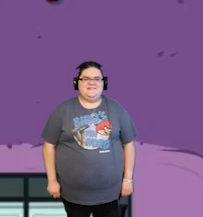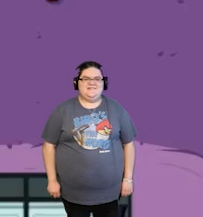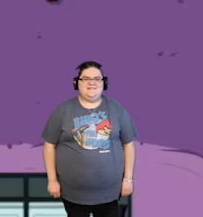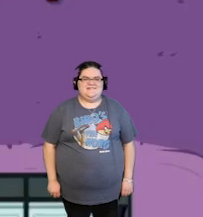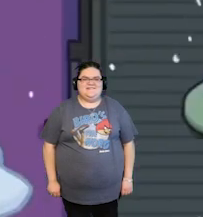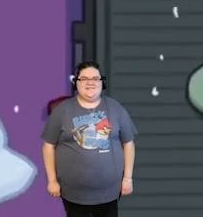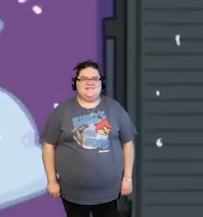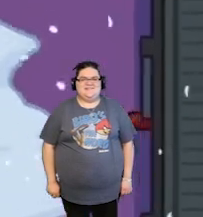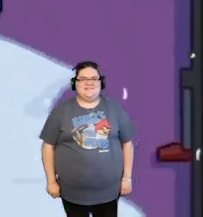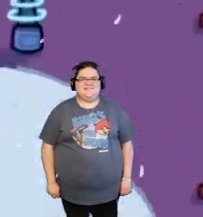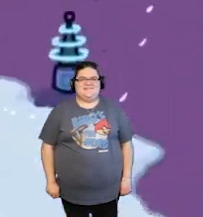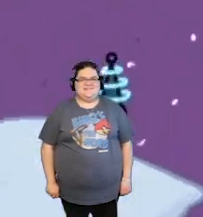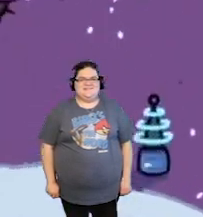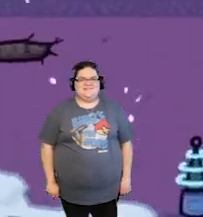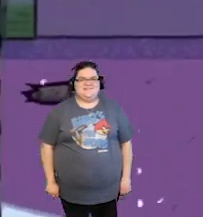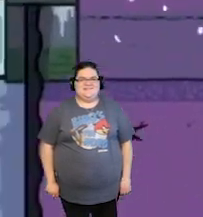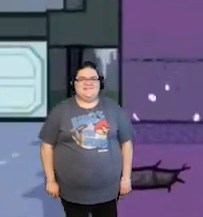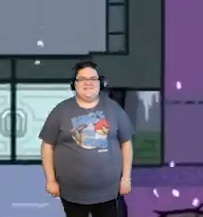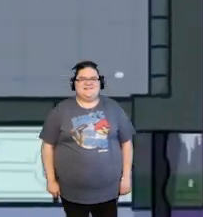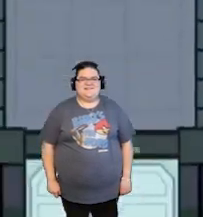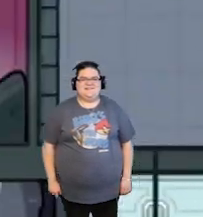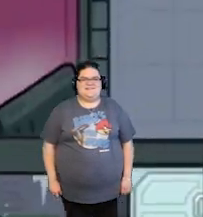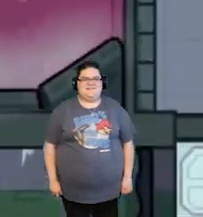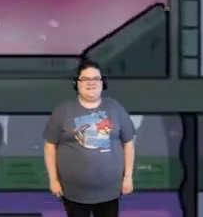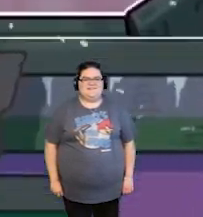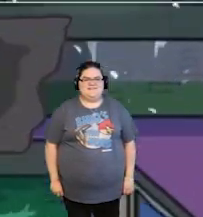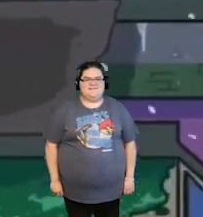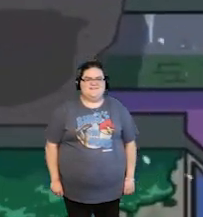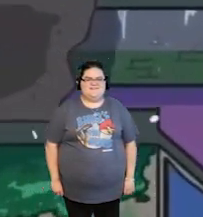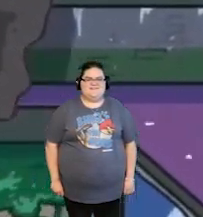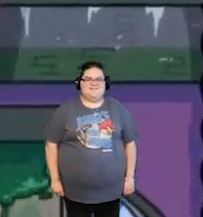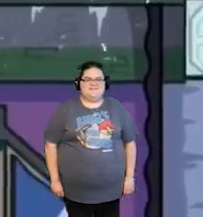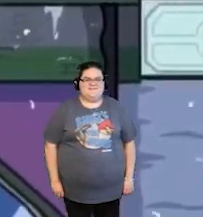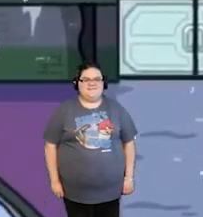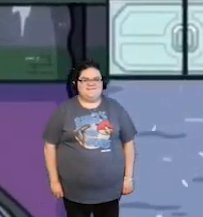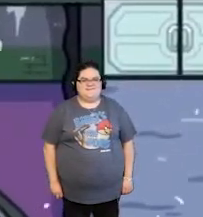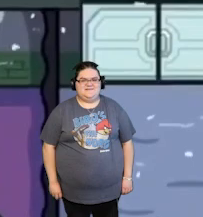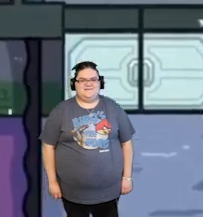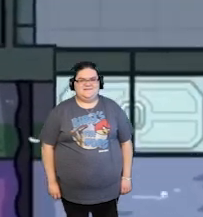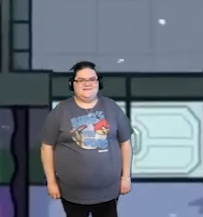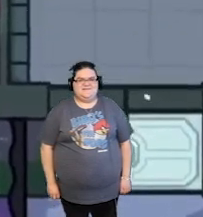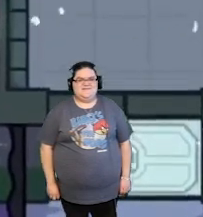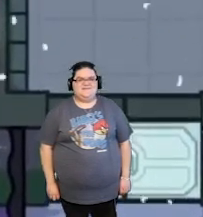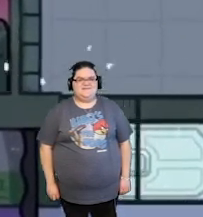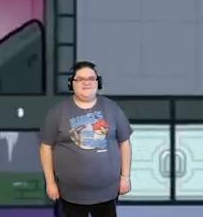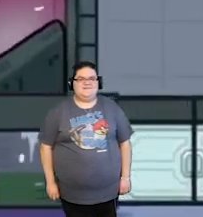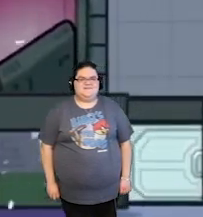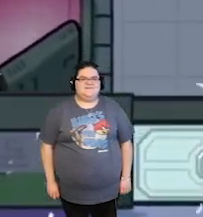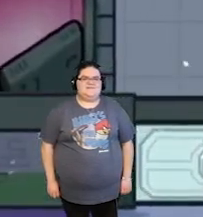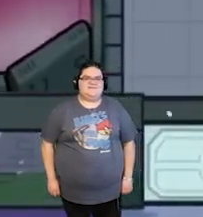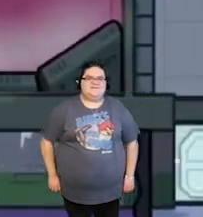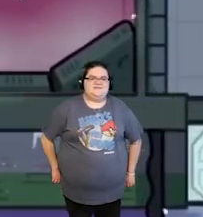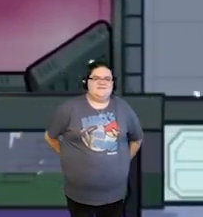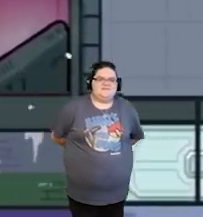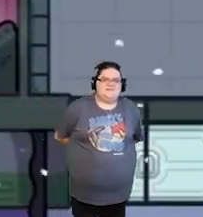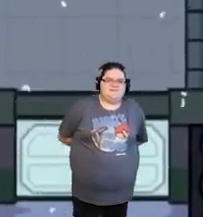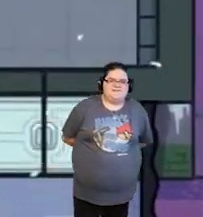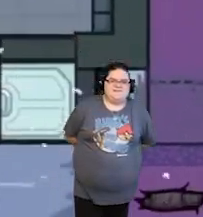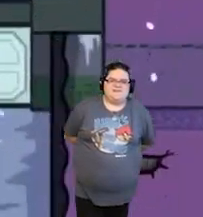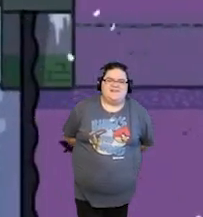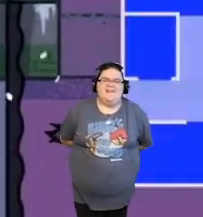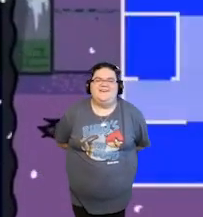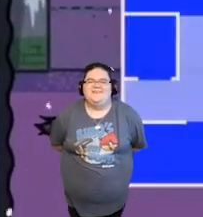game's over. I think it might be Ladin. It has to be Ladin. Just sit on light and you win, bro. Yeah, just sit on lights and you win. I'm just gonna wait